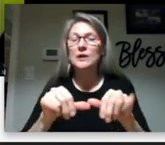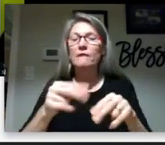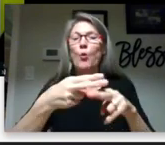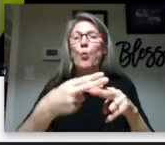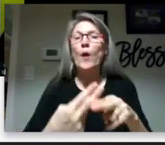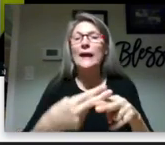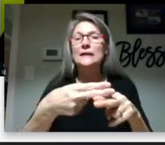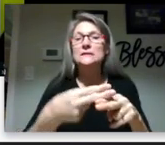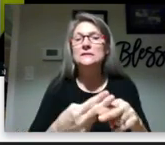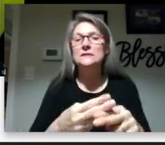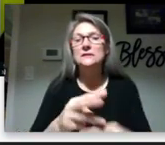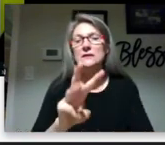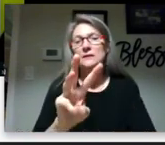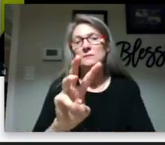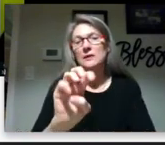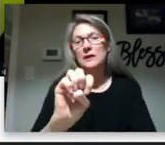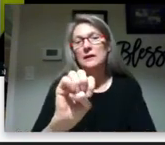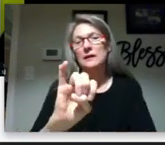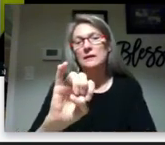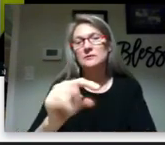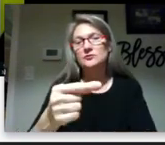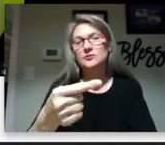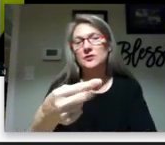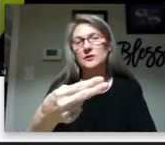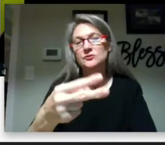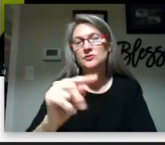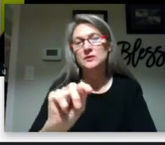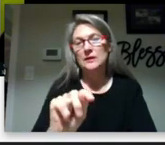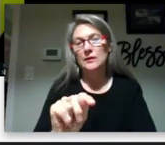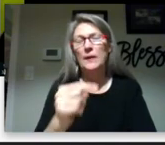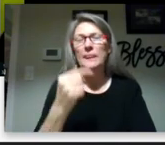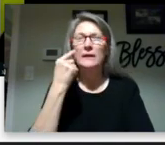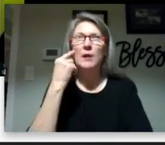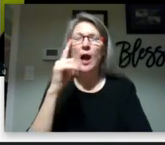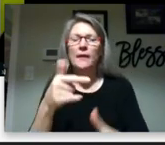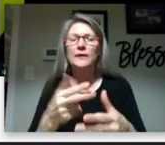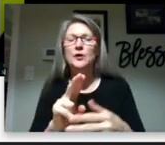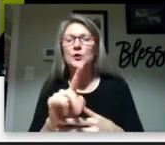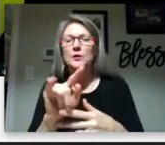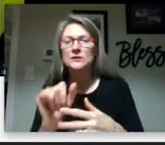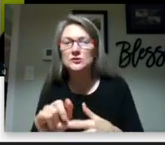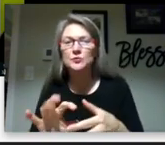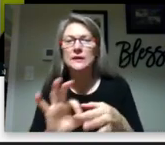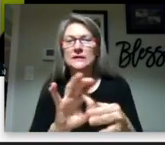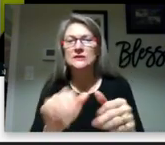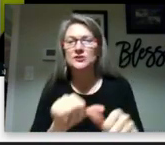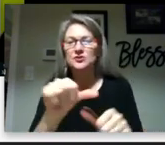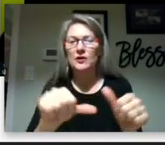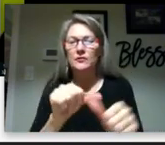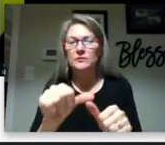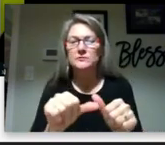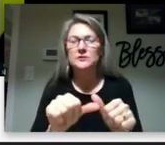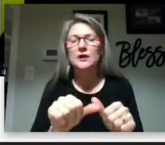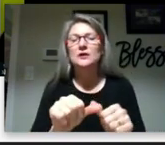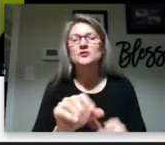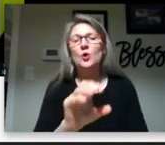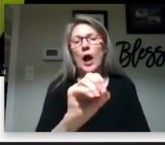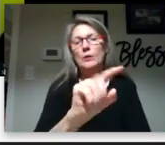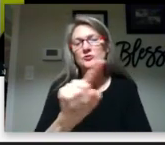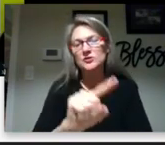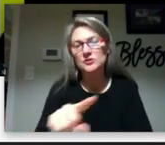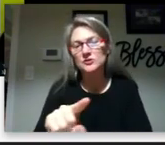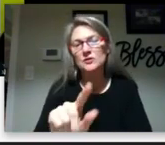want to think about how these units in the customary system relate to each other. So our units in the customary system are ounces, pounds,